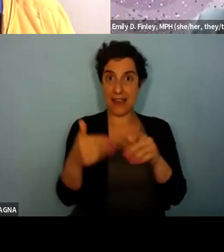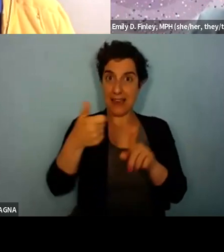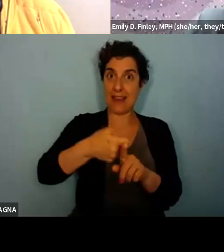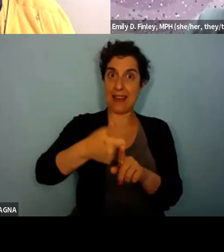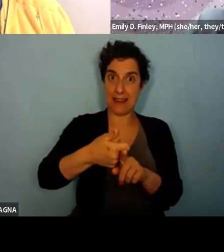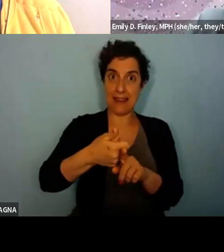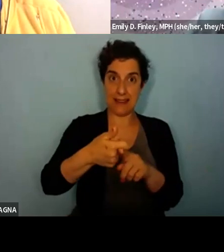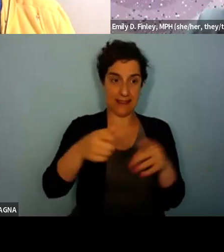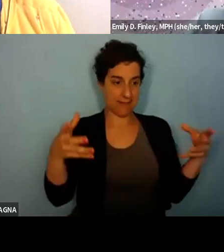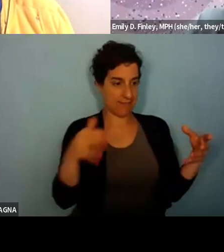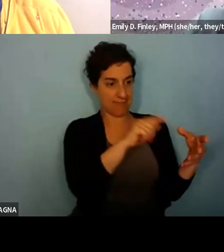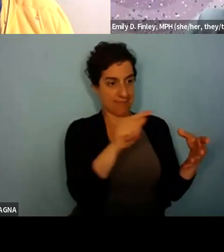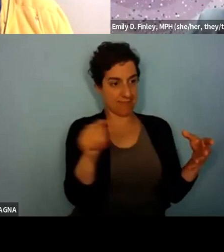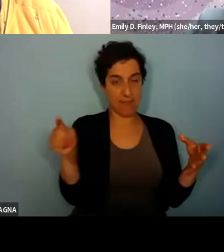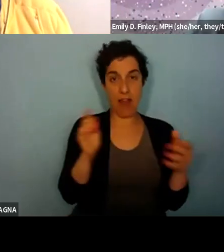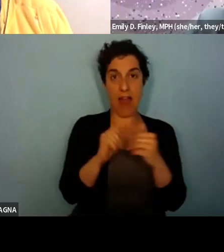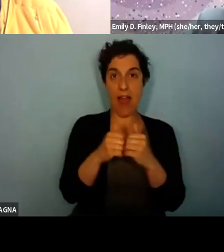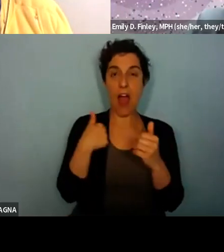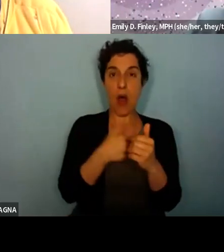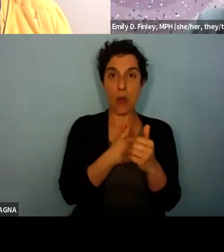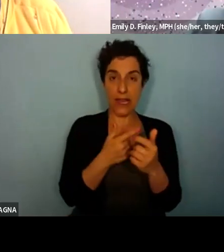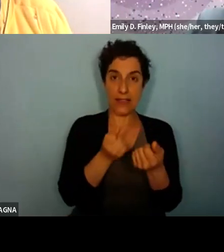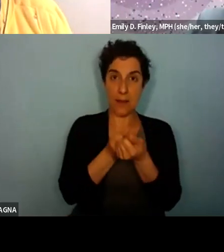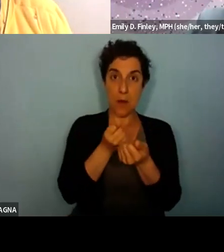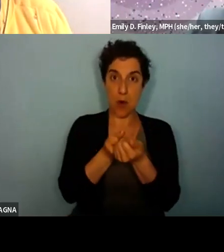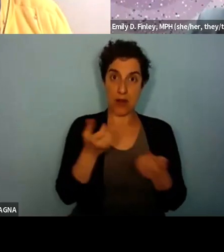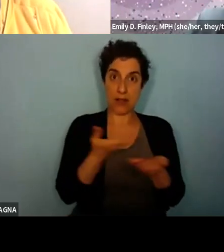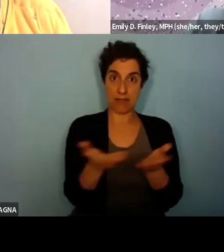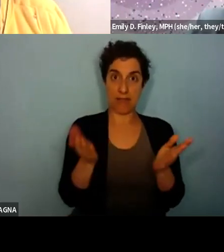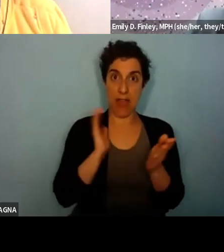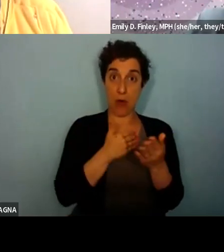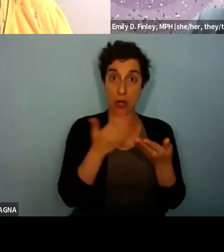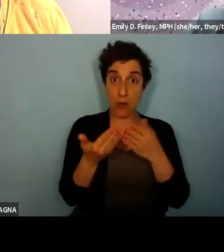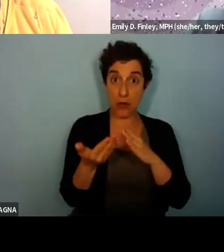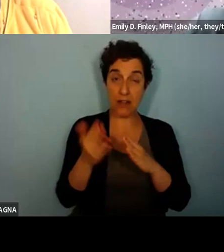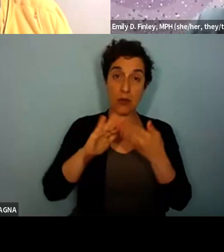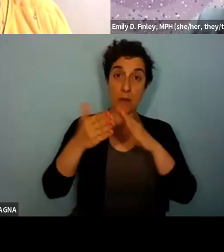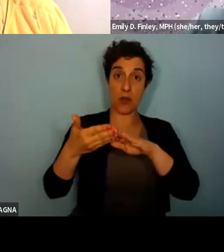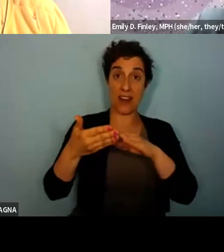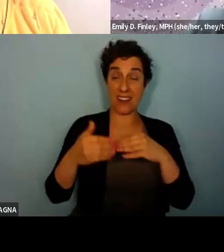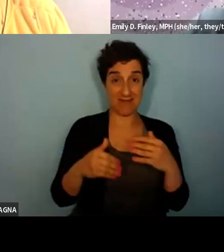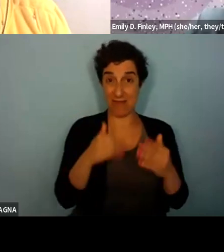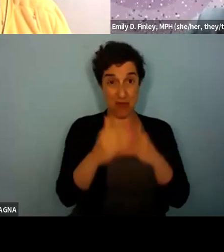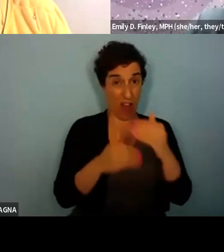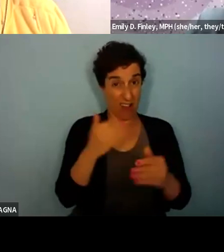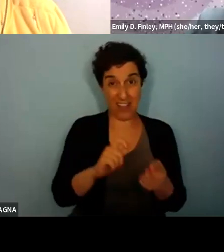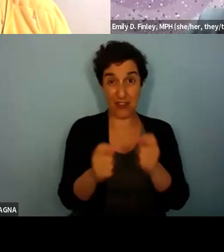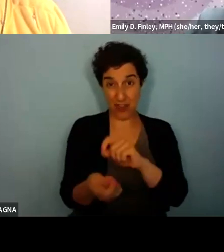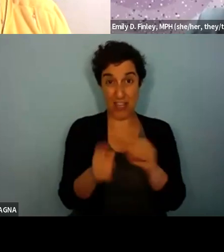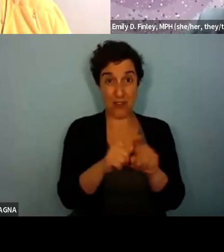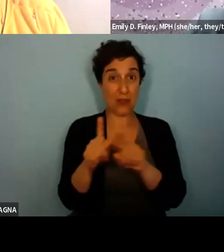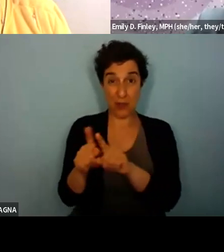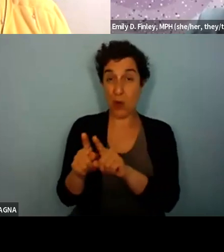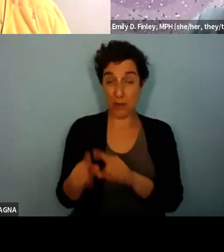our communities and the ways that we're supporting them, those processes has changed as we've kind